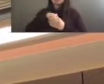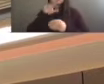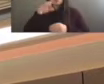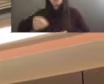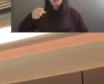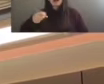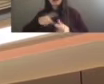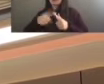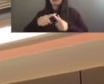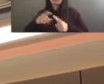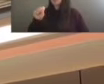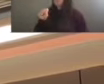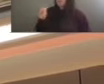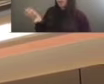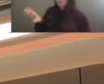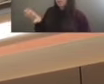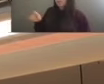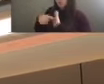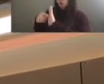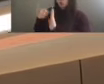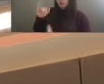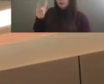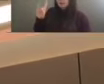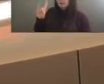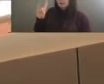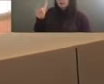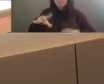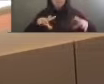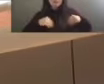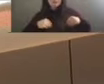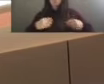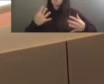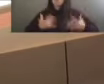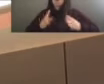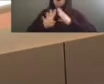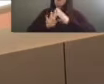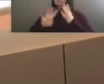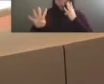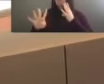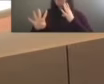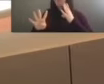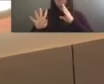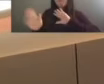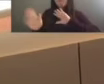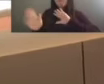line. just drop your bag off. They show your ID and they take it. You don't have to wait in line. Sweet. Yeah. Awesome.